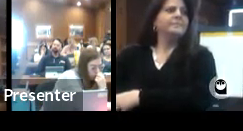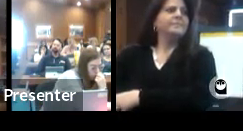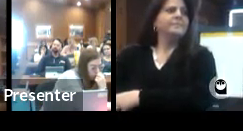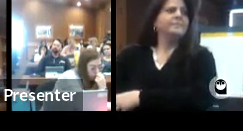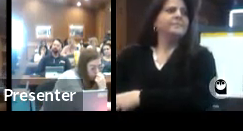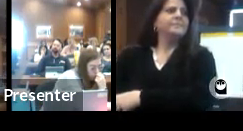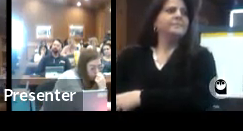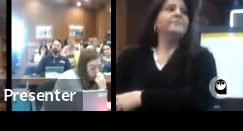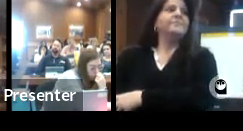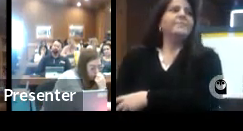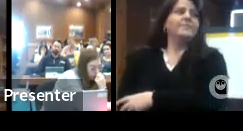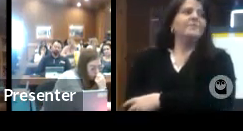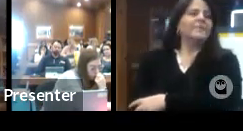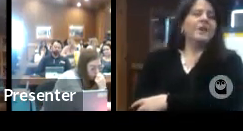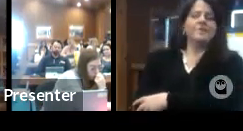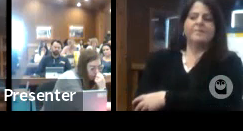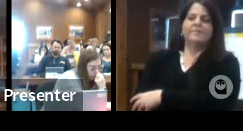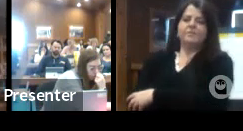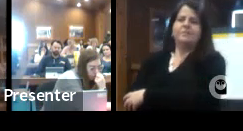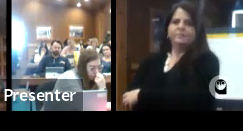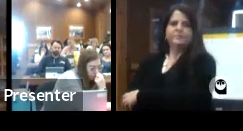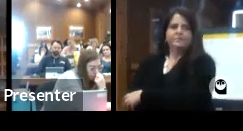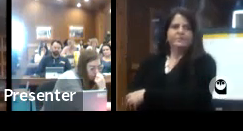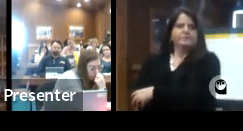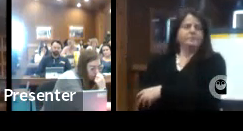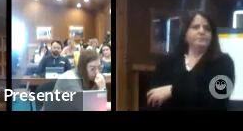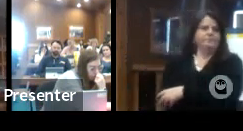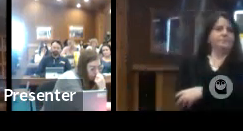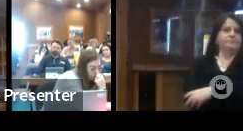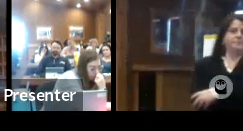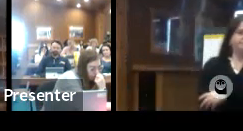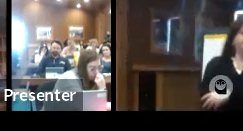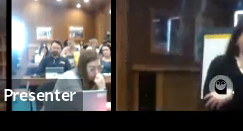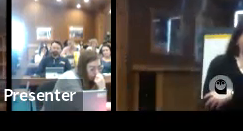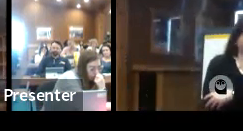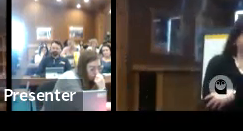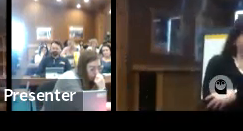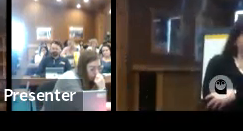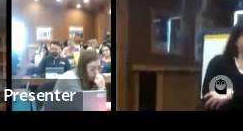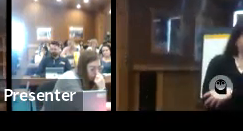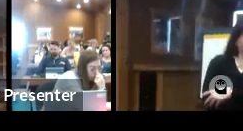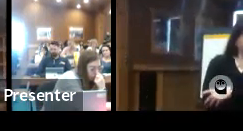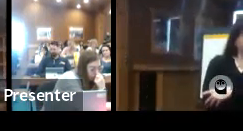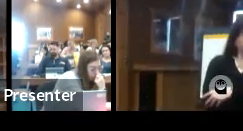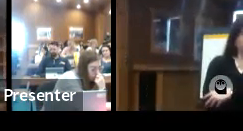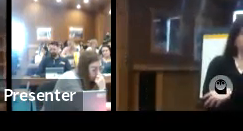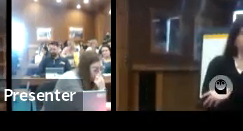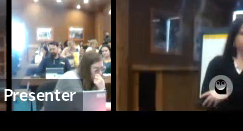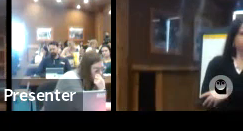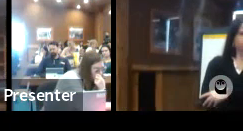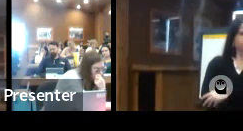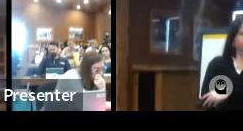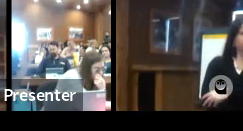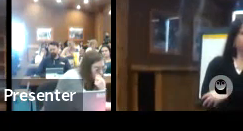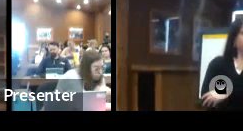kind of do this build on it. So yeah. Please, this is a workshop. So if somebody else offers up a suggestion, like